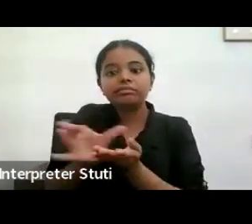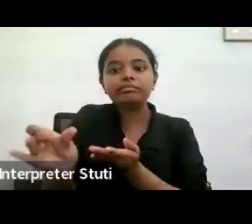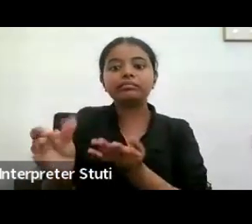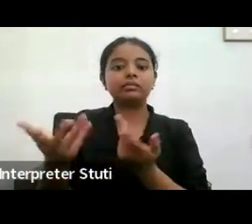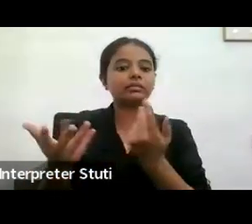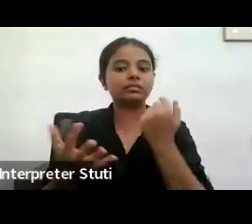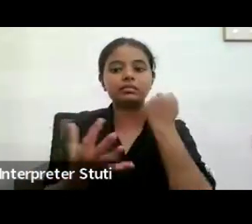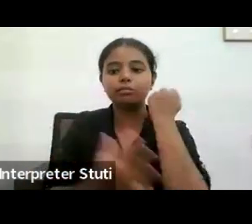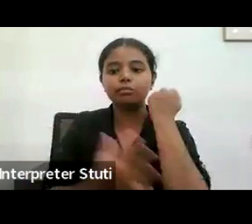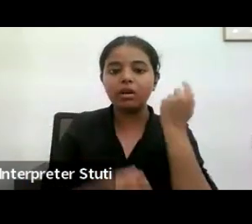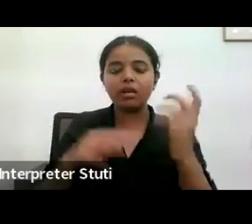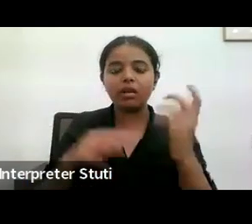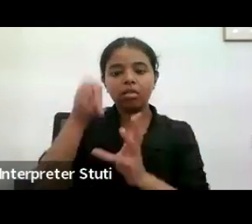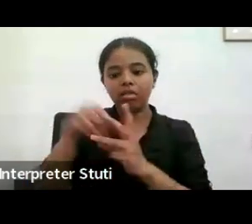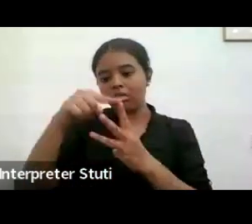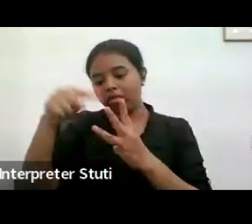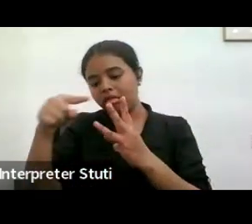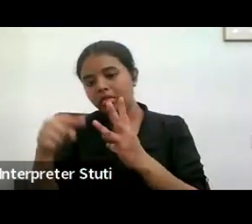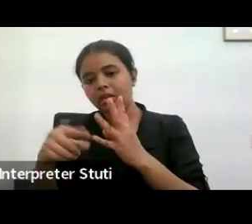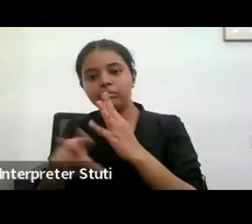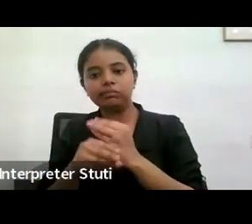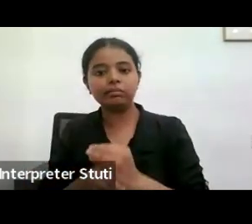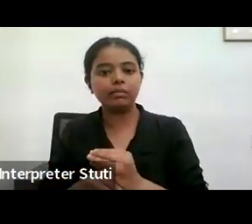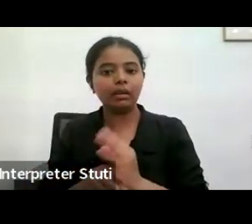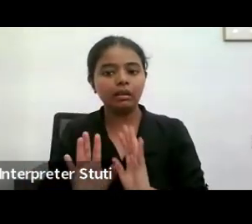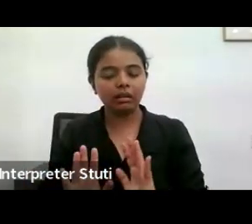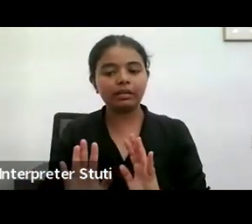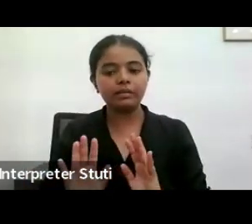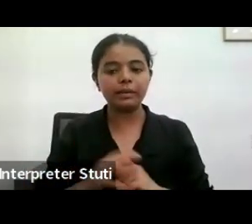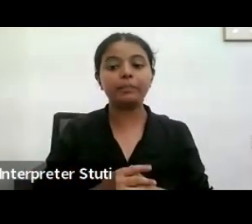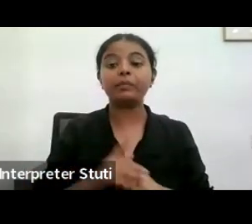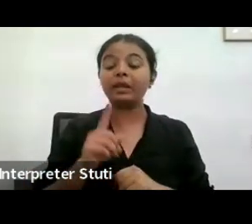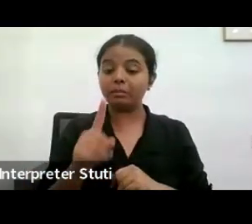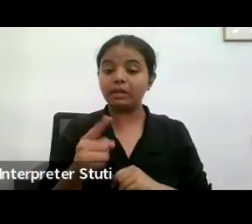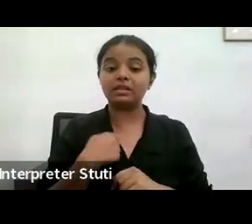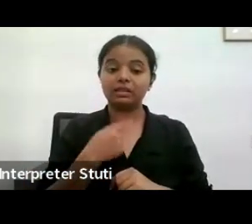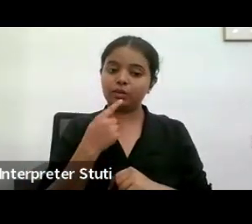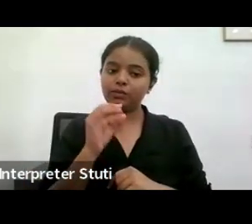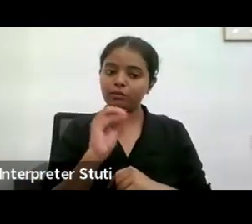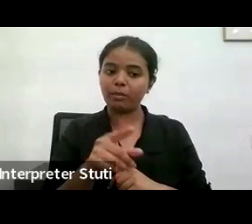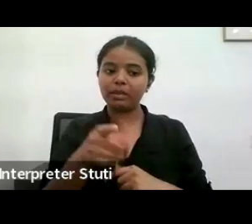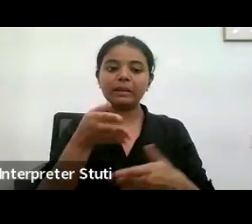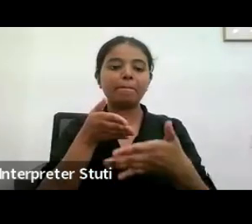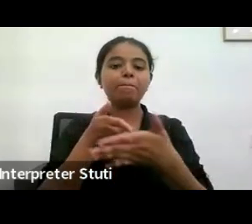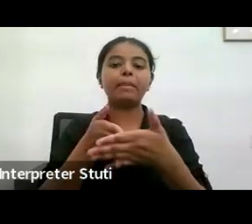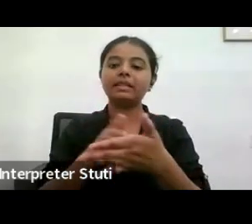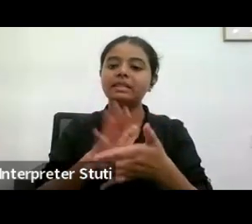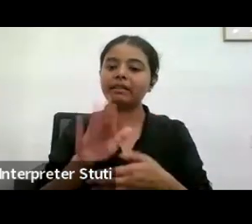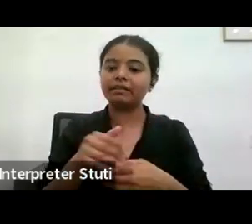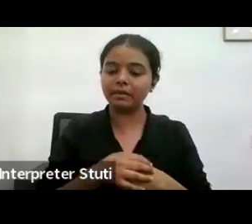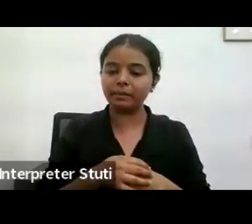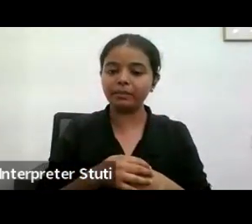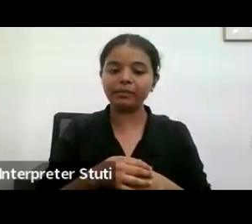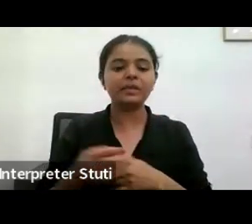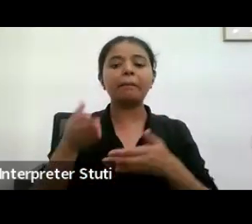reflect that. It also tells us, because it talks about barriers, barriers that can prevent